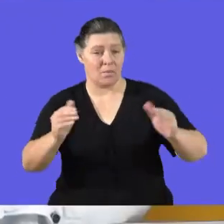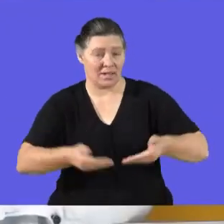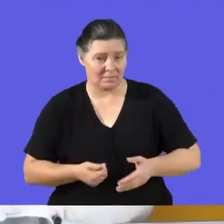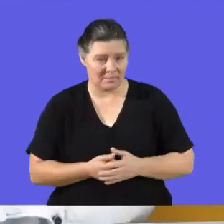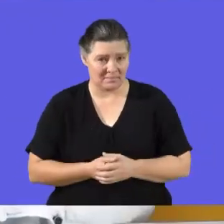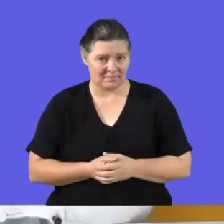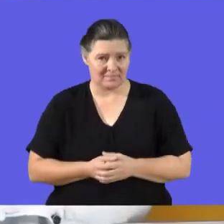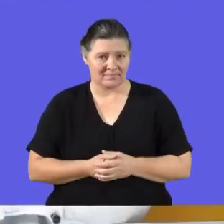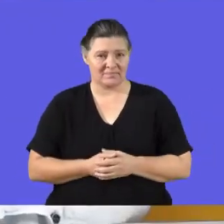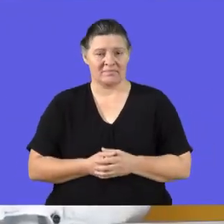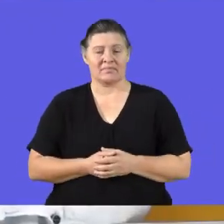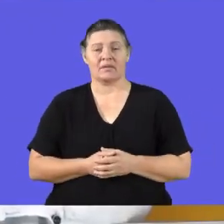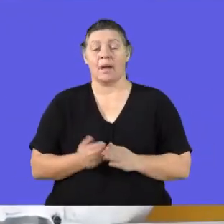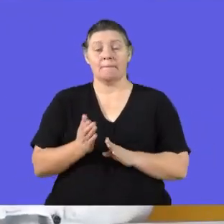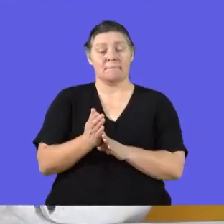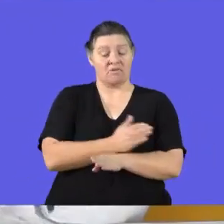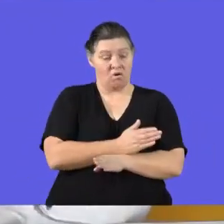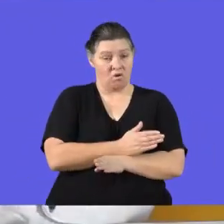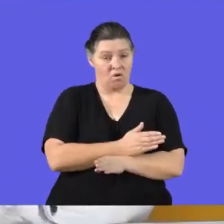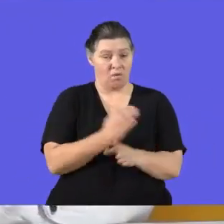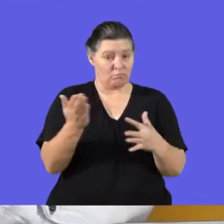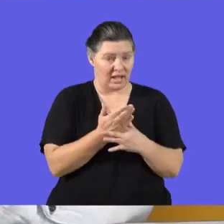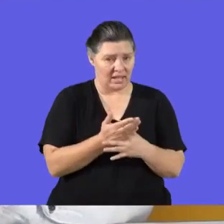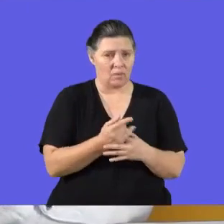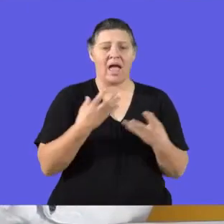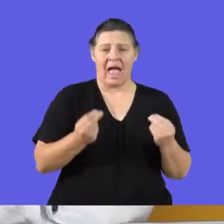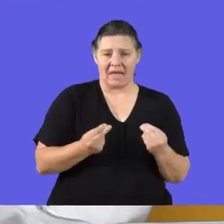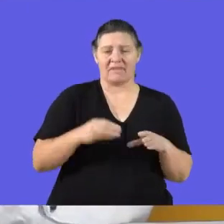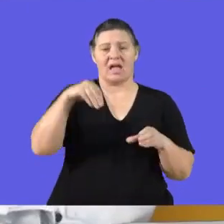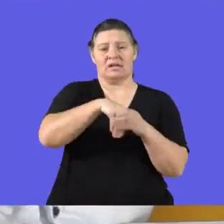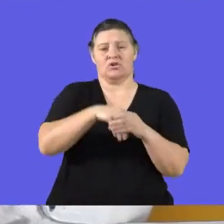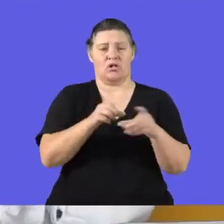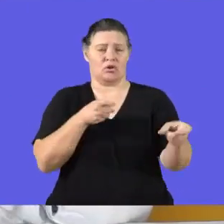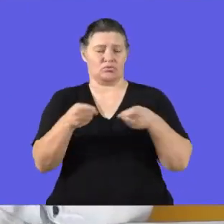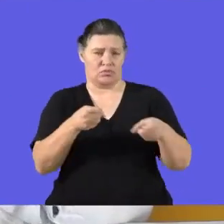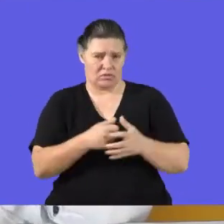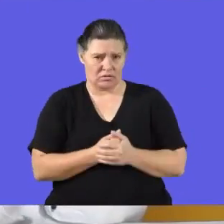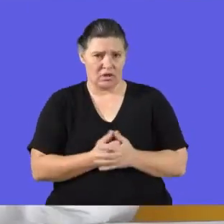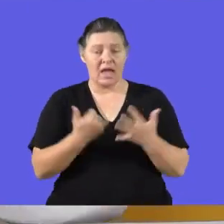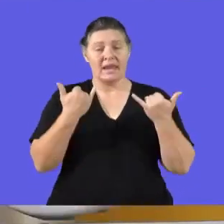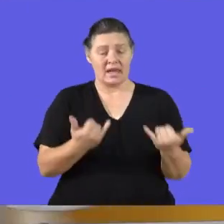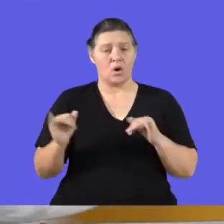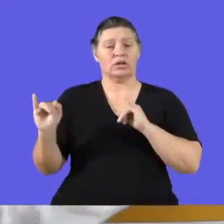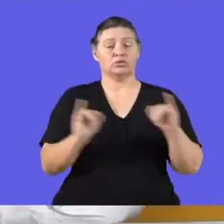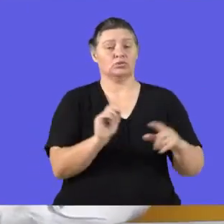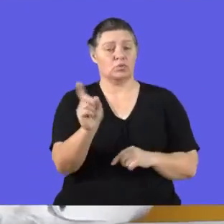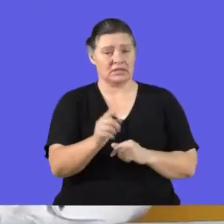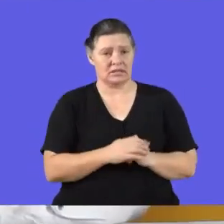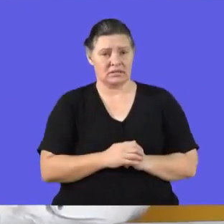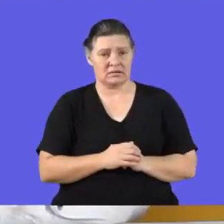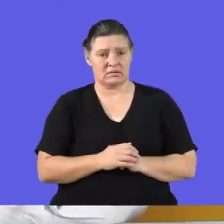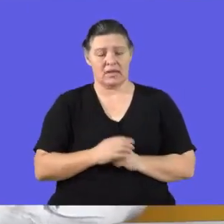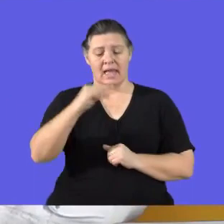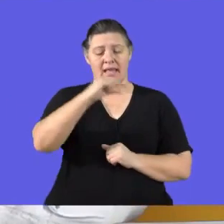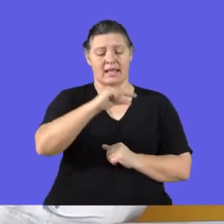Welcome back from the ad break, return learners. Before the ad break, we were dealing with internal controls. Now I'm going to introduce you